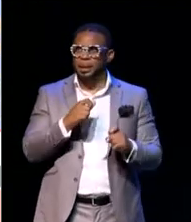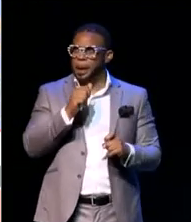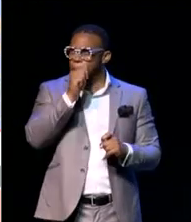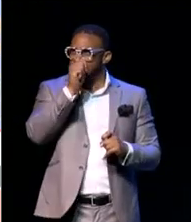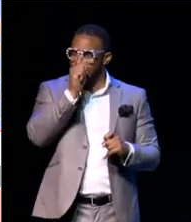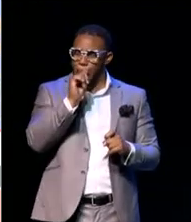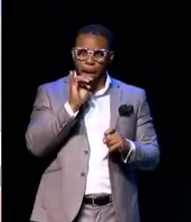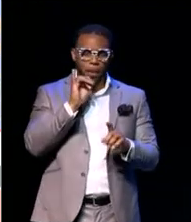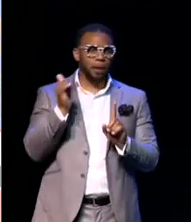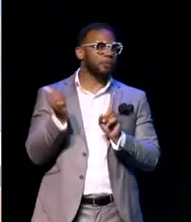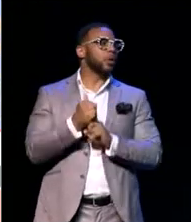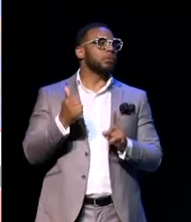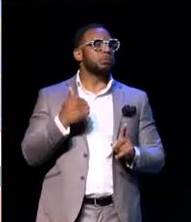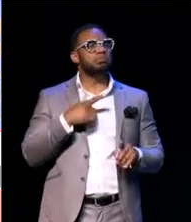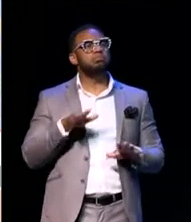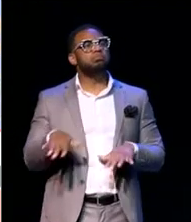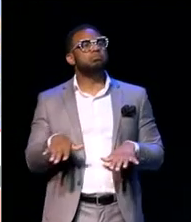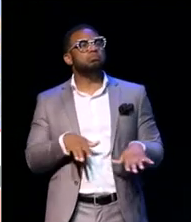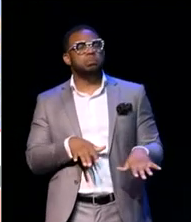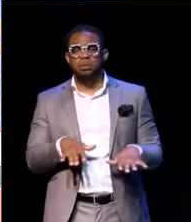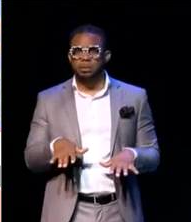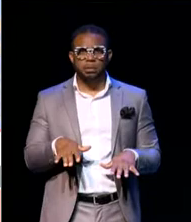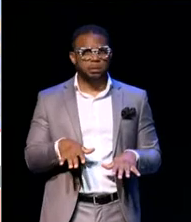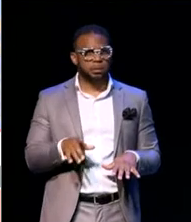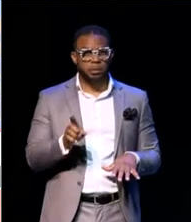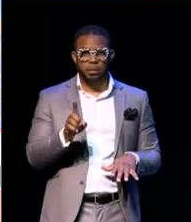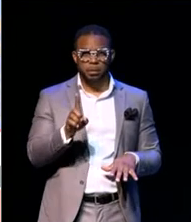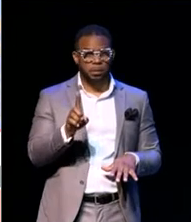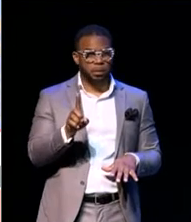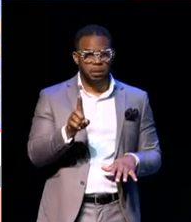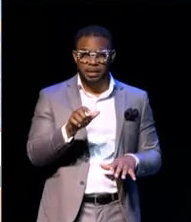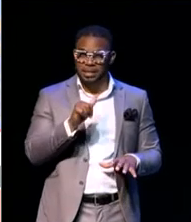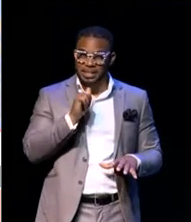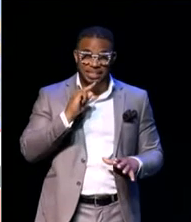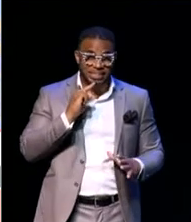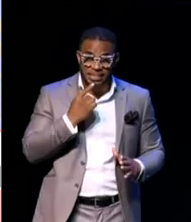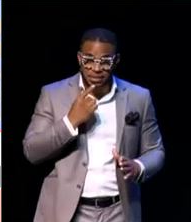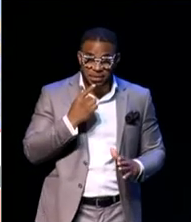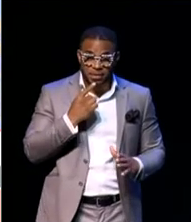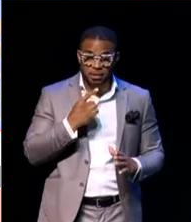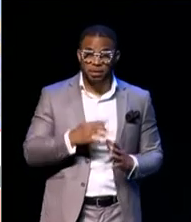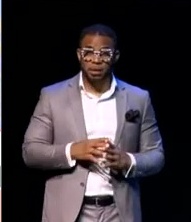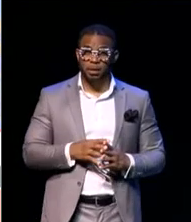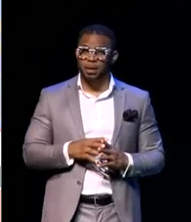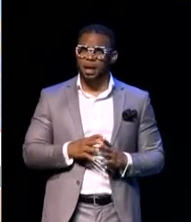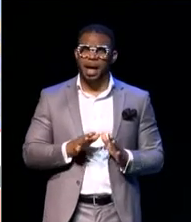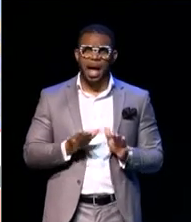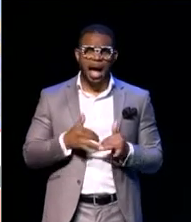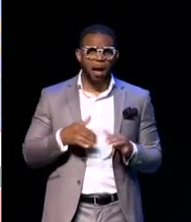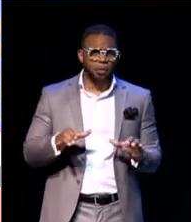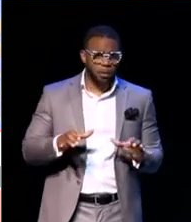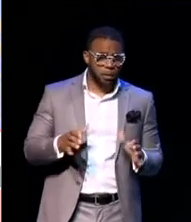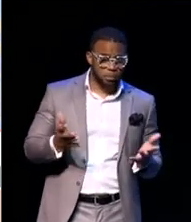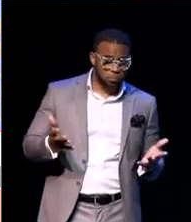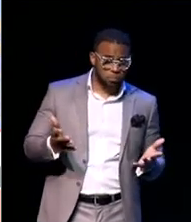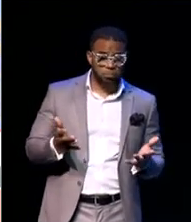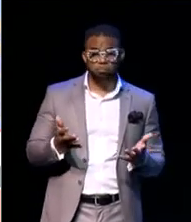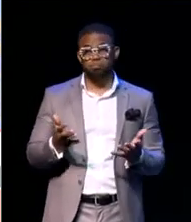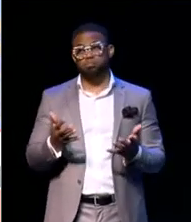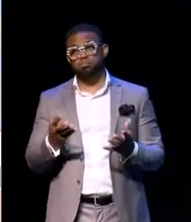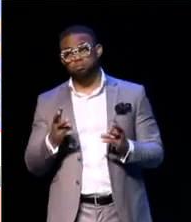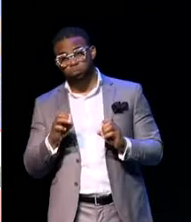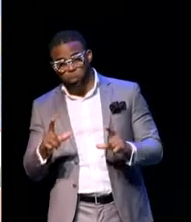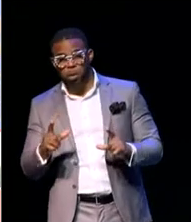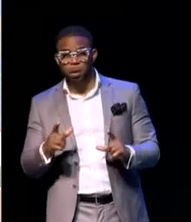might fool you into being complacent that it's not serious. How have we done?